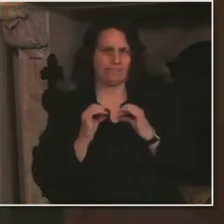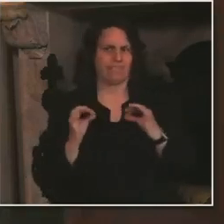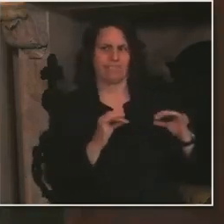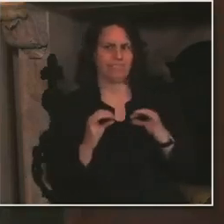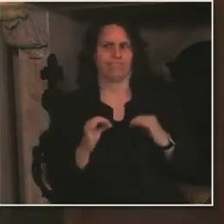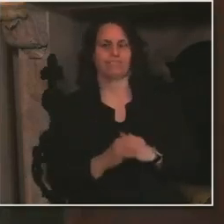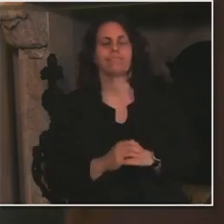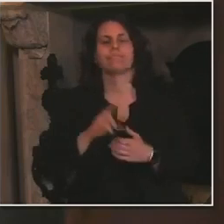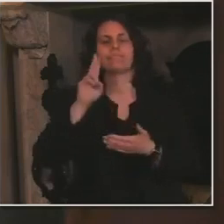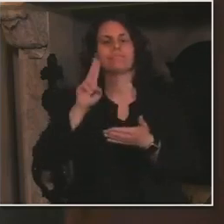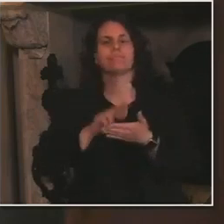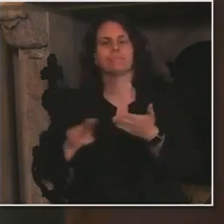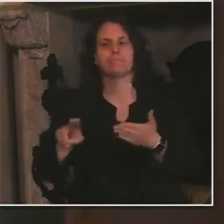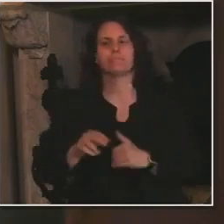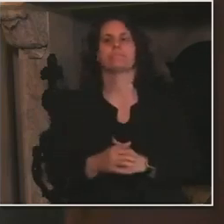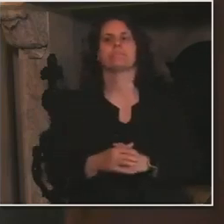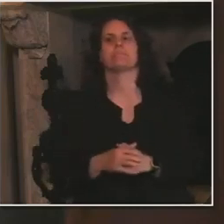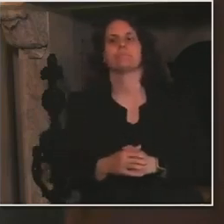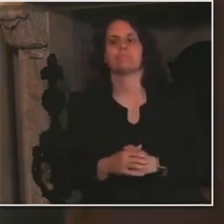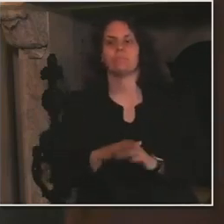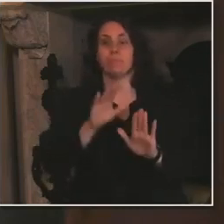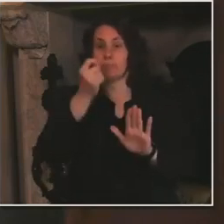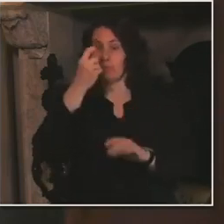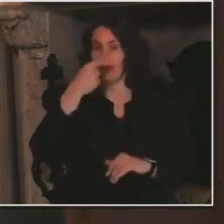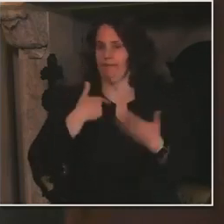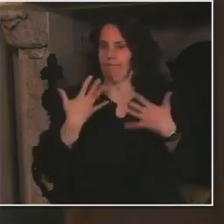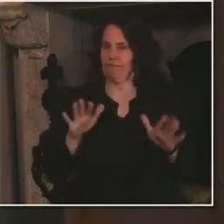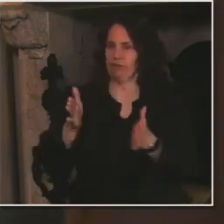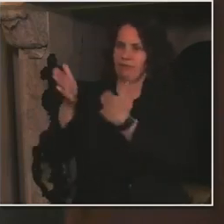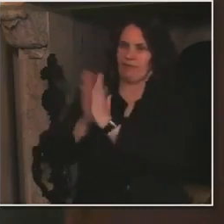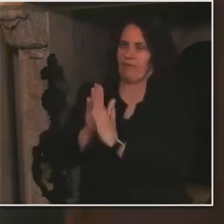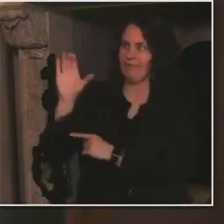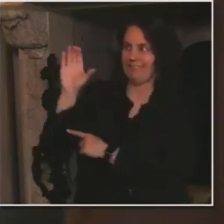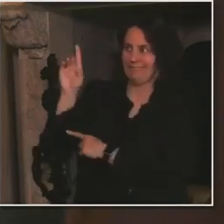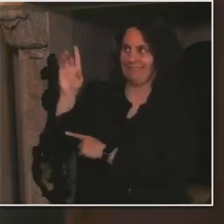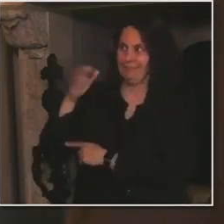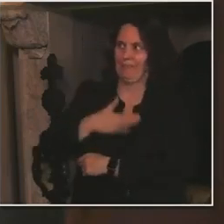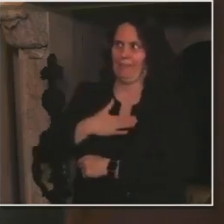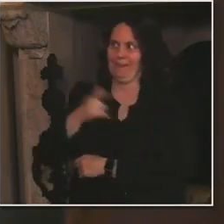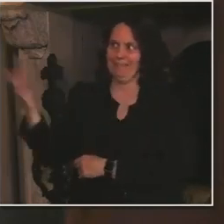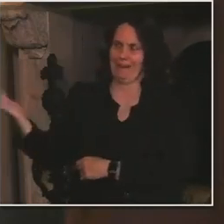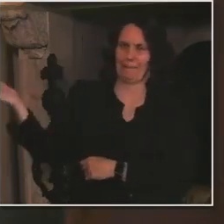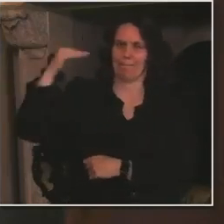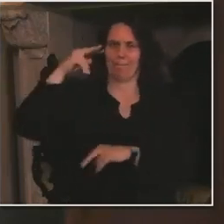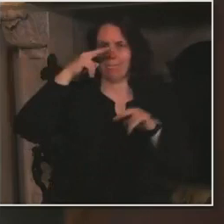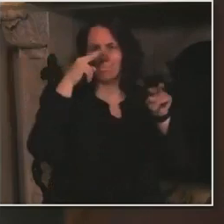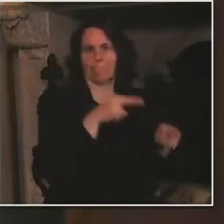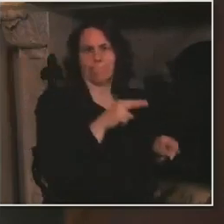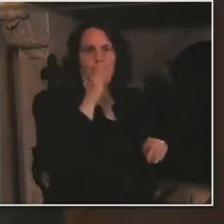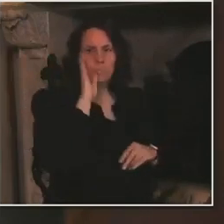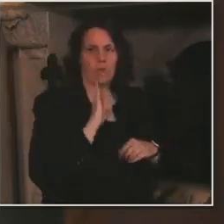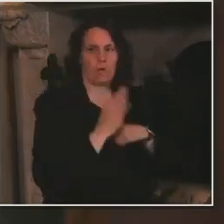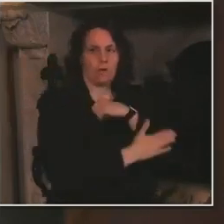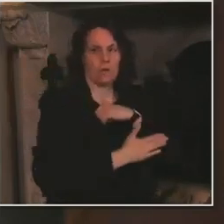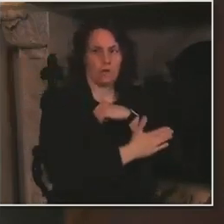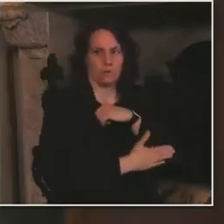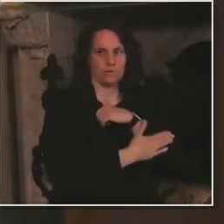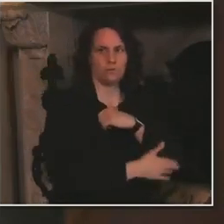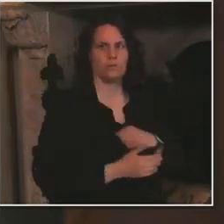to come in and be part of the team working with Brown County, but let us confirm for you and get back to you. Thank you,